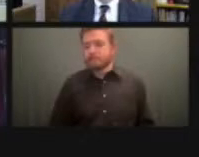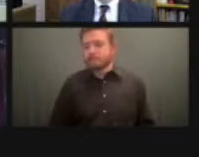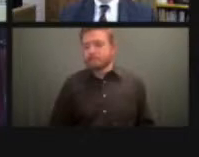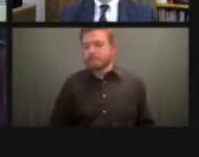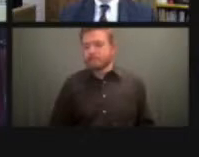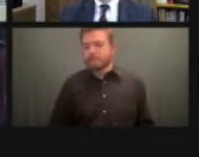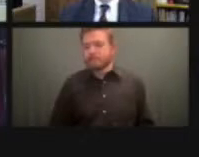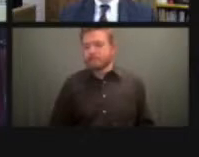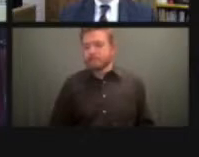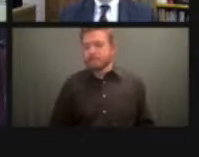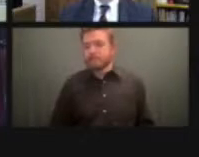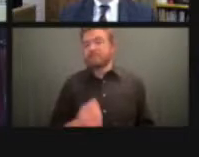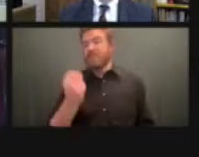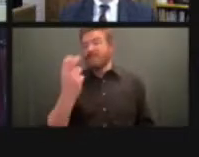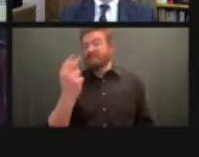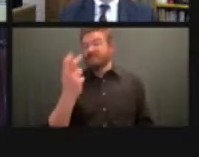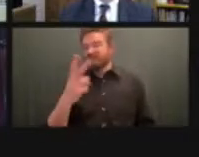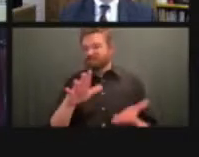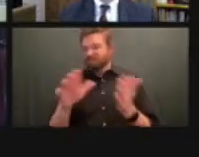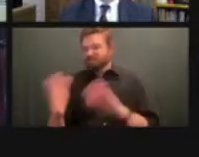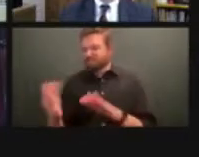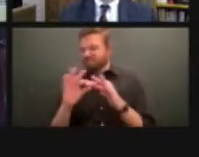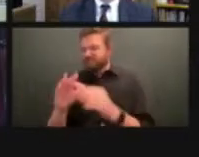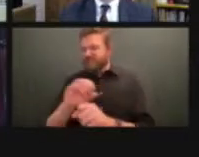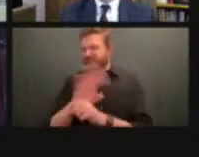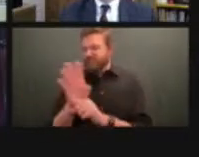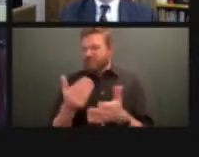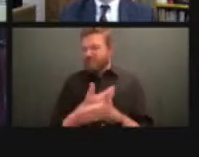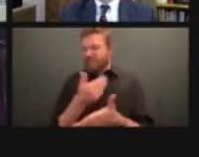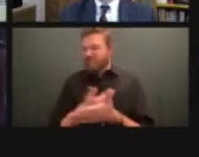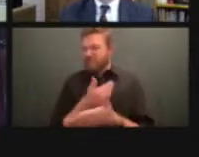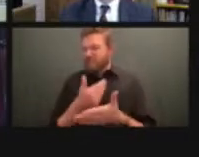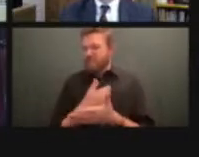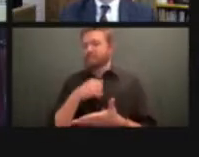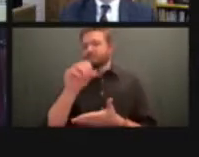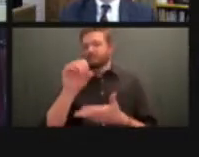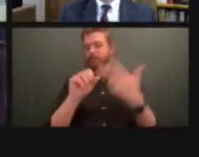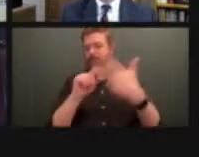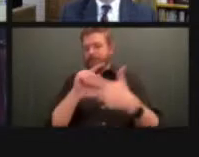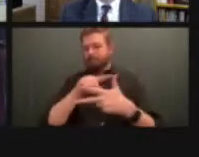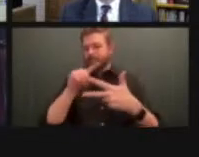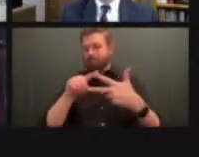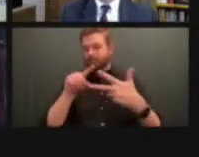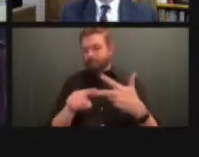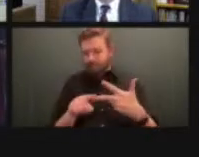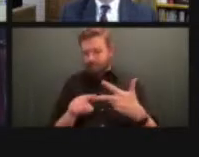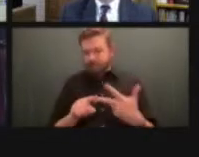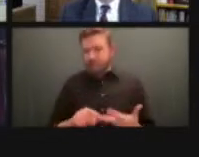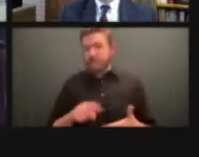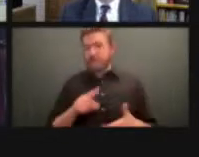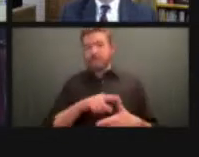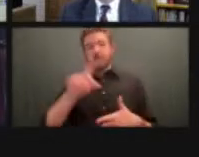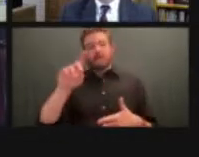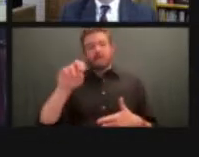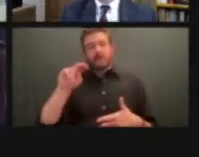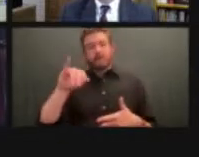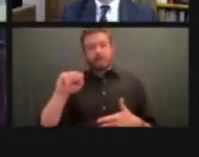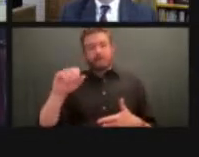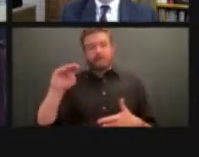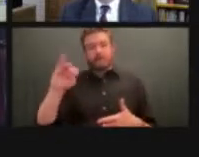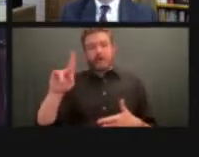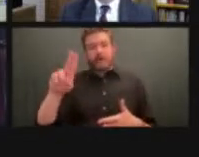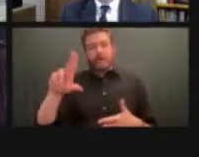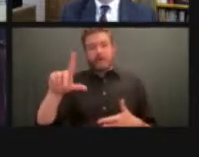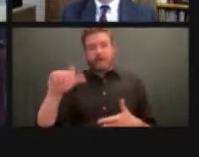a couple of minutes to remember some of those we've lost. Let's start with this man, Dennis McCullough Sr. He had called